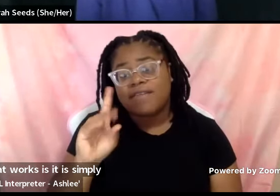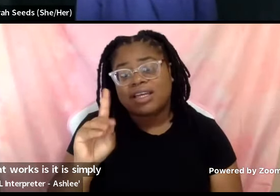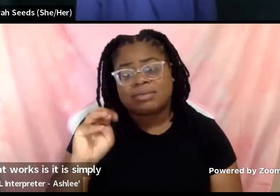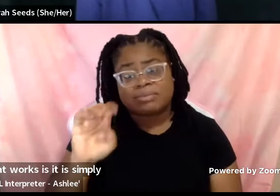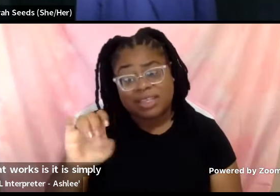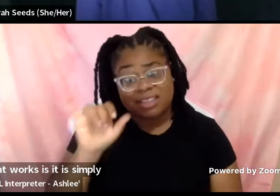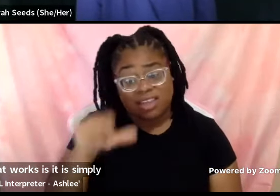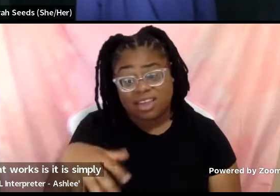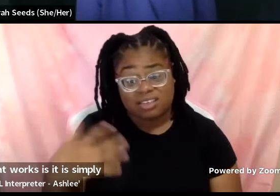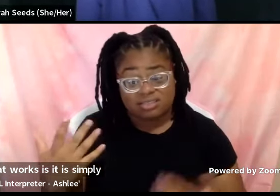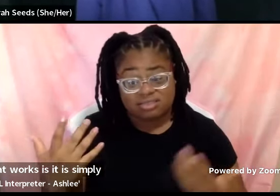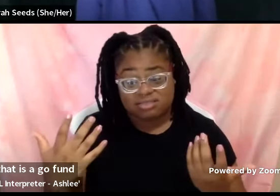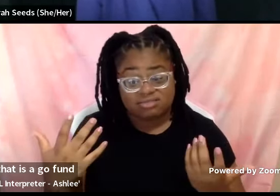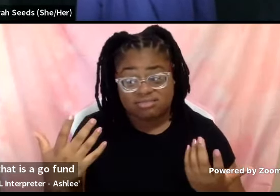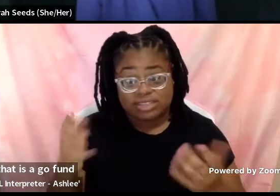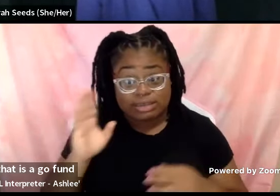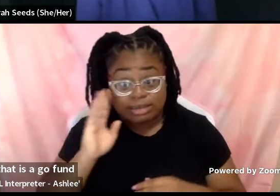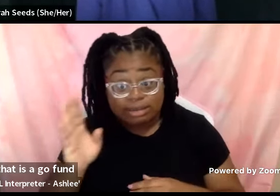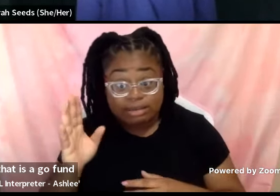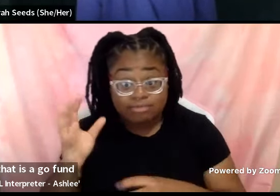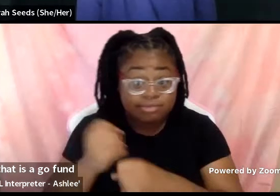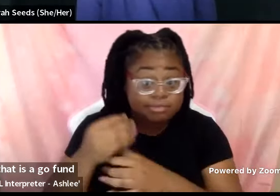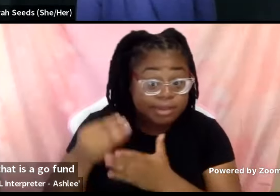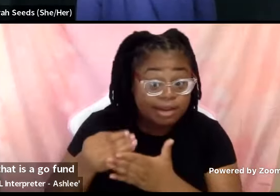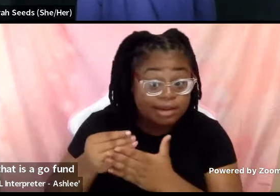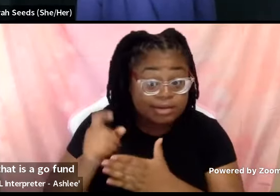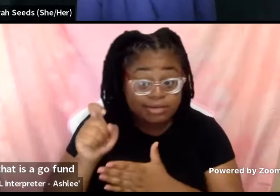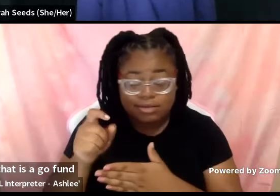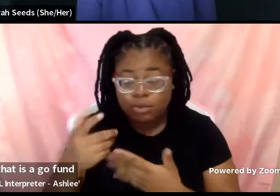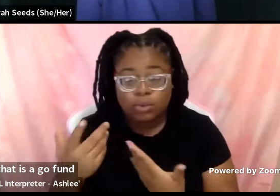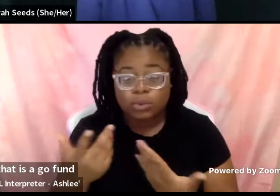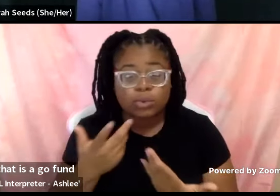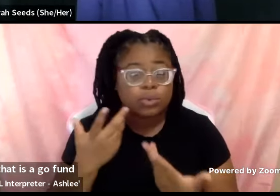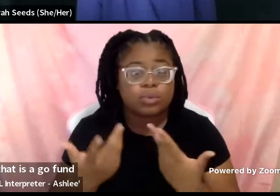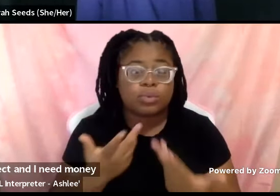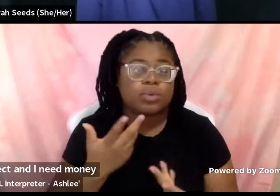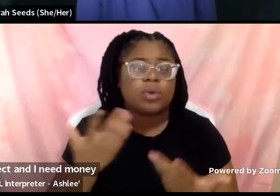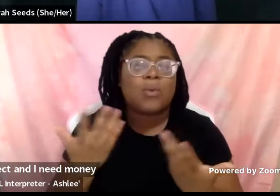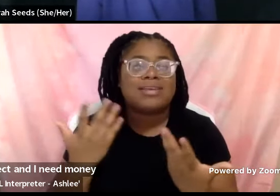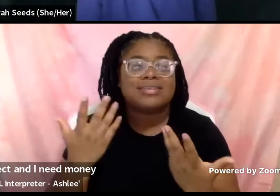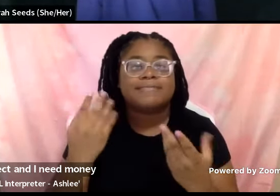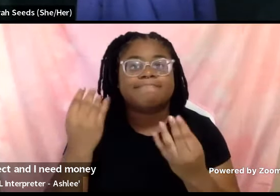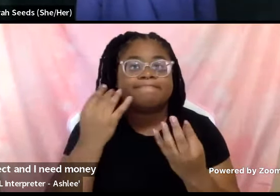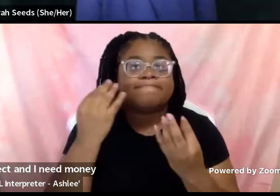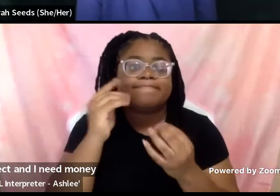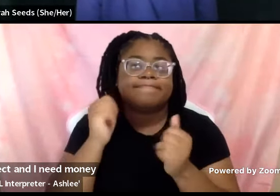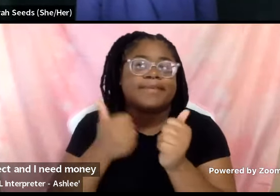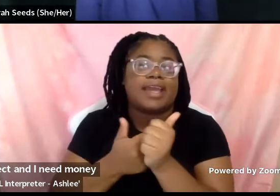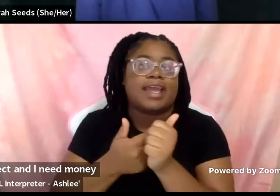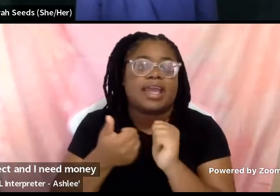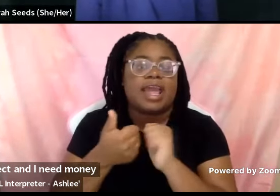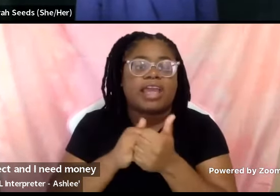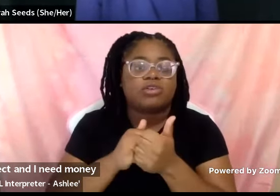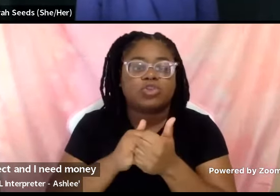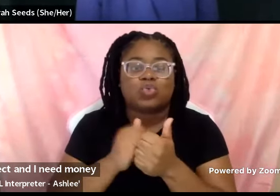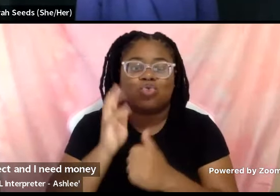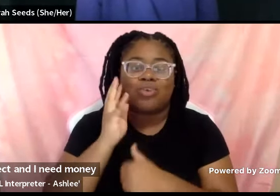is my project, I need money? Or like, what was the thought behind putting it together? Or how did you put that all